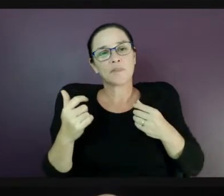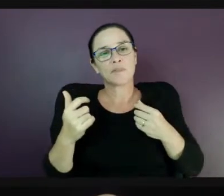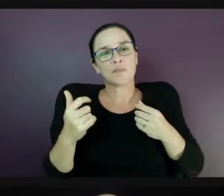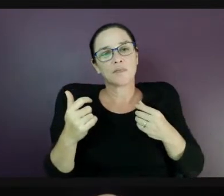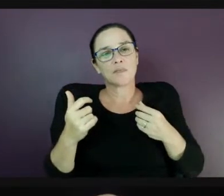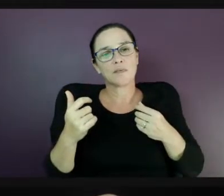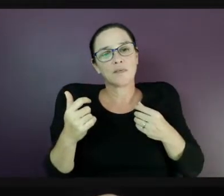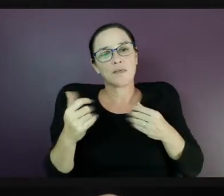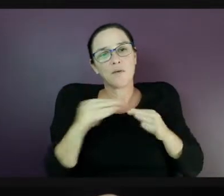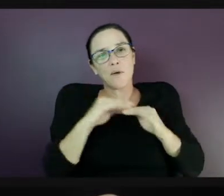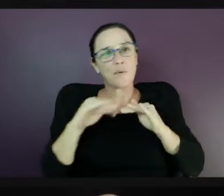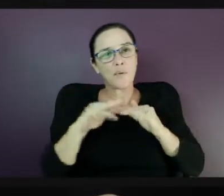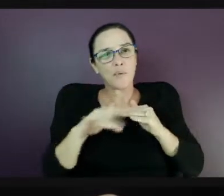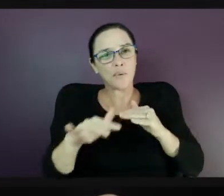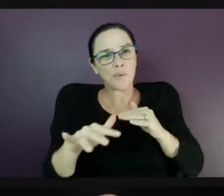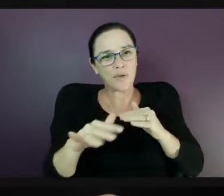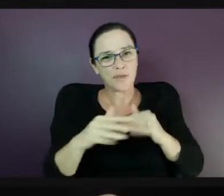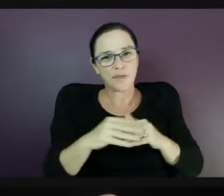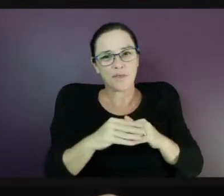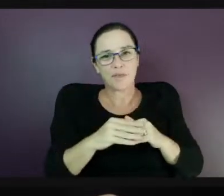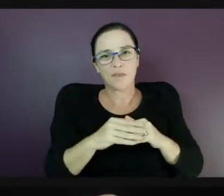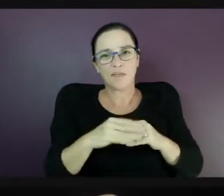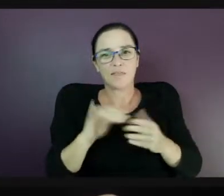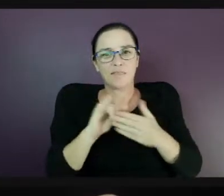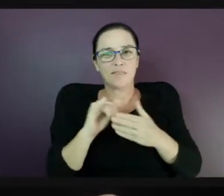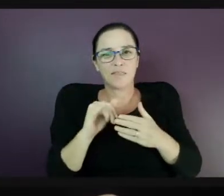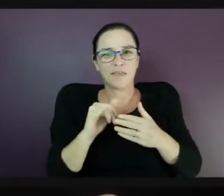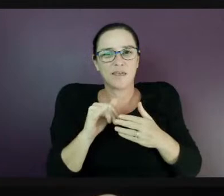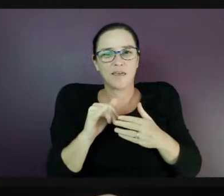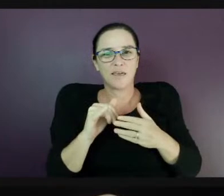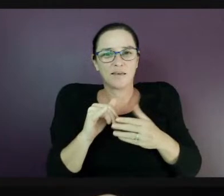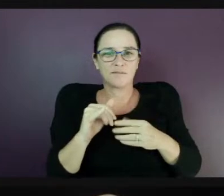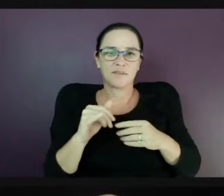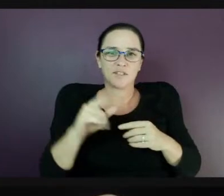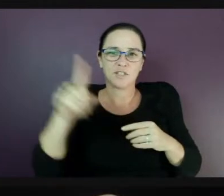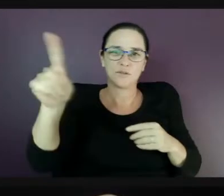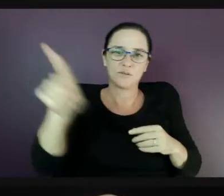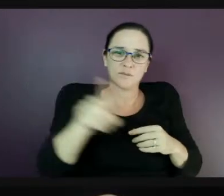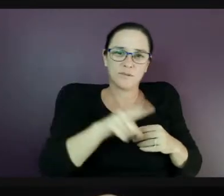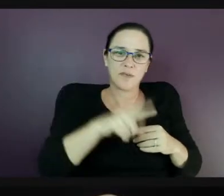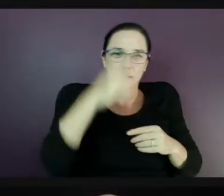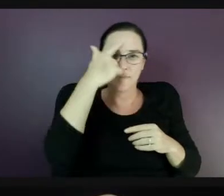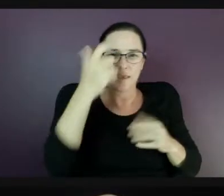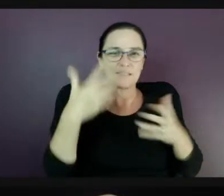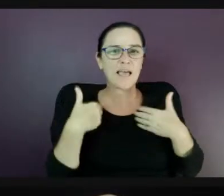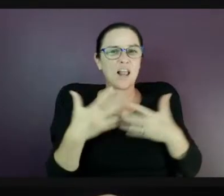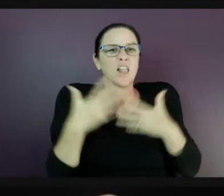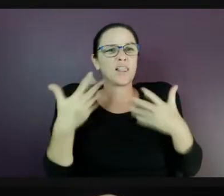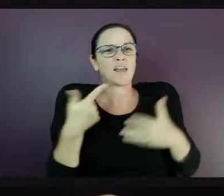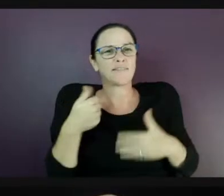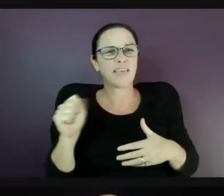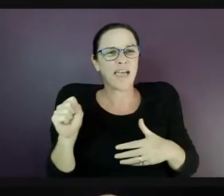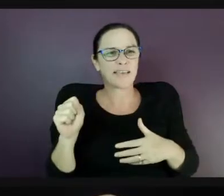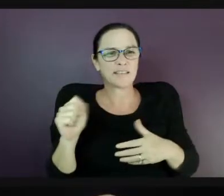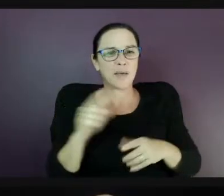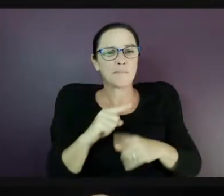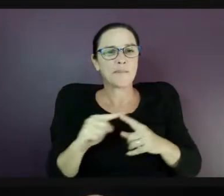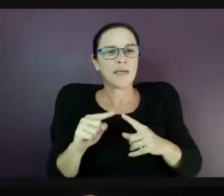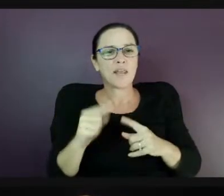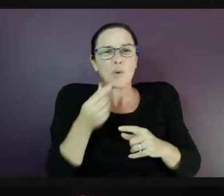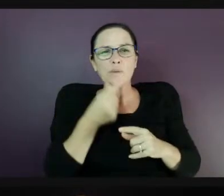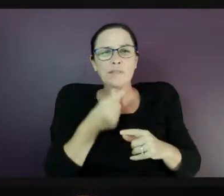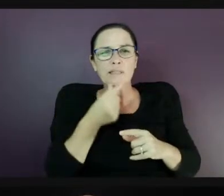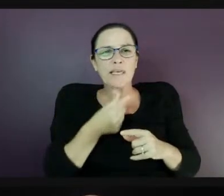get all the way down here in 74 because of how gassy it was. But it was very, very thin. They say it was less than a meter